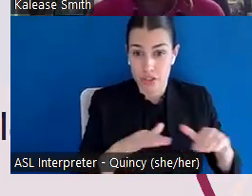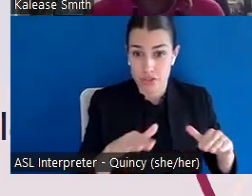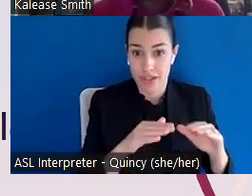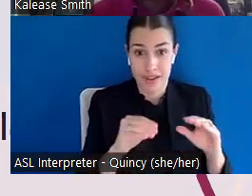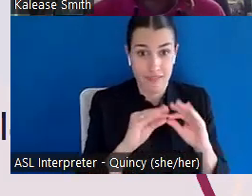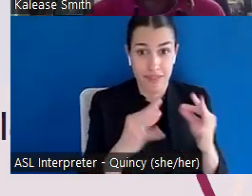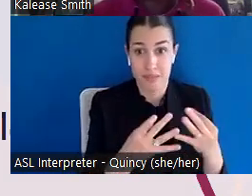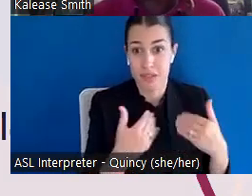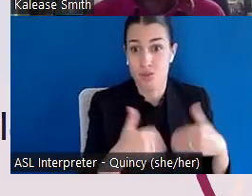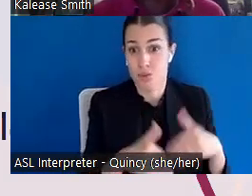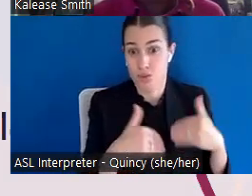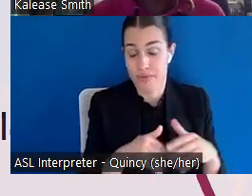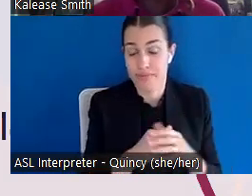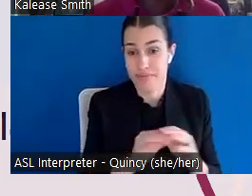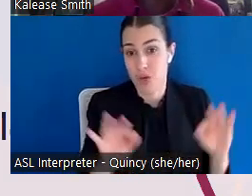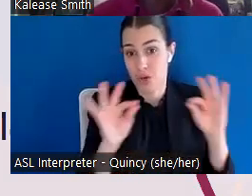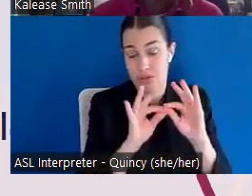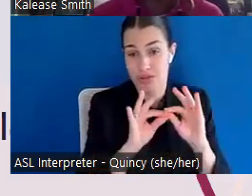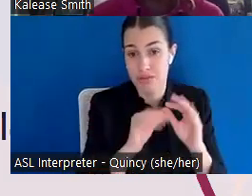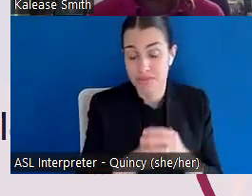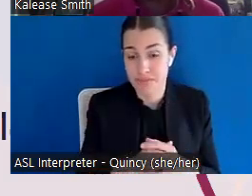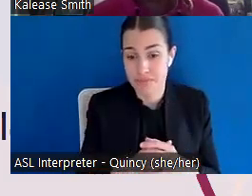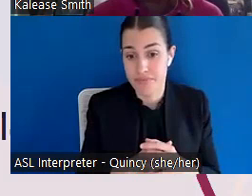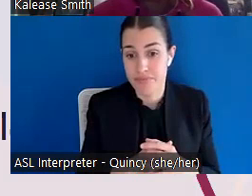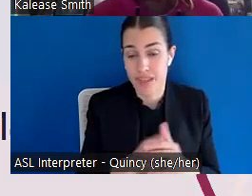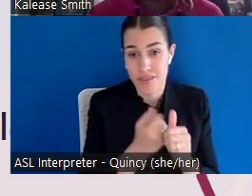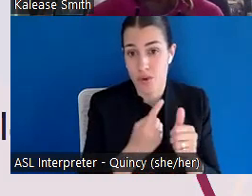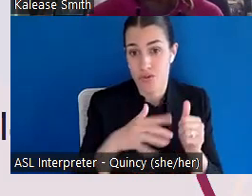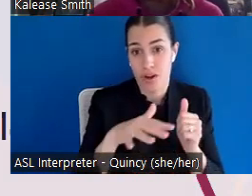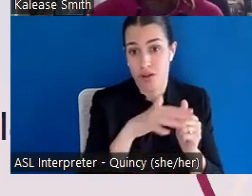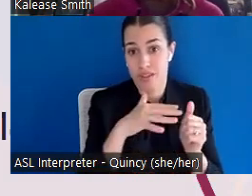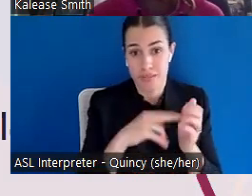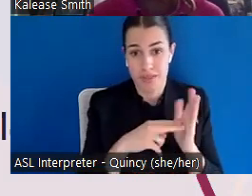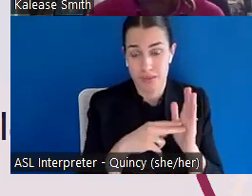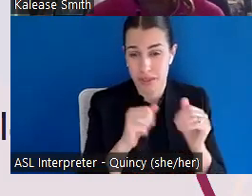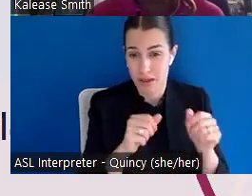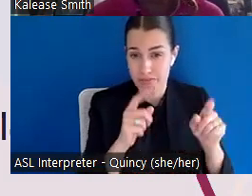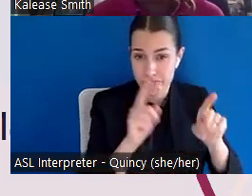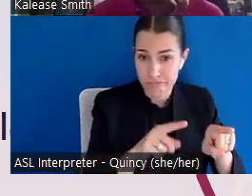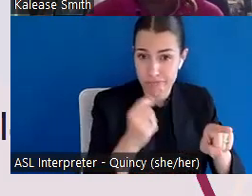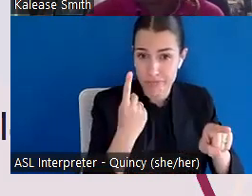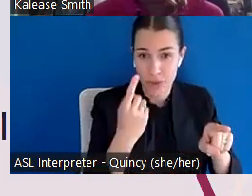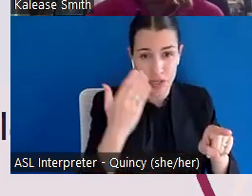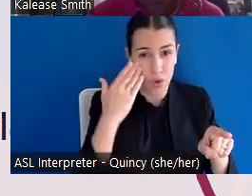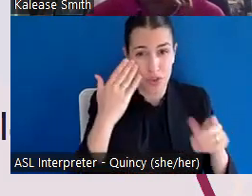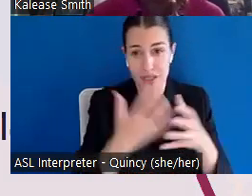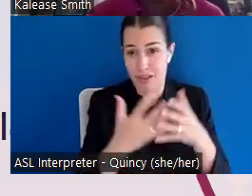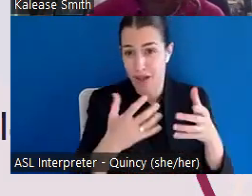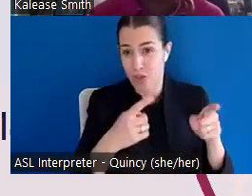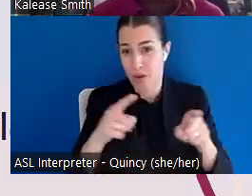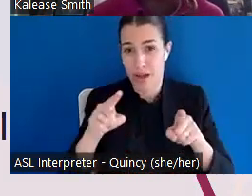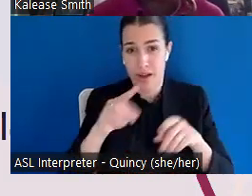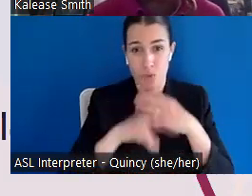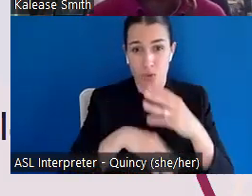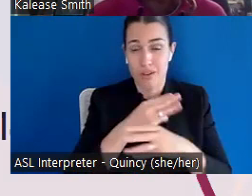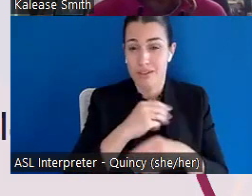everybody that is around us, so that we can all kind of be on the same page, because there's a lot going on in the world that is not